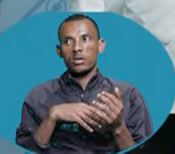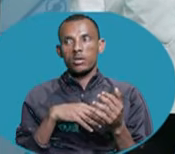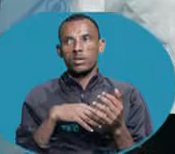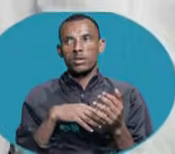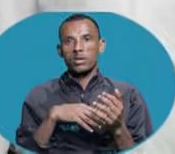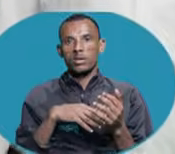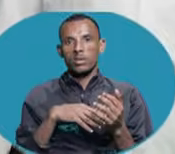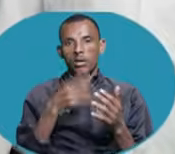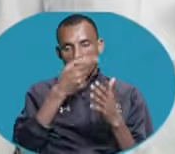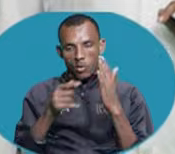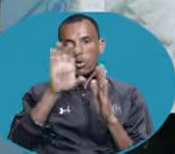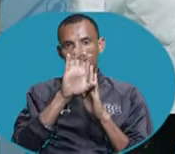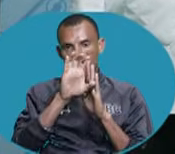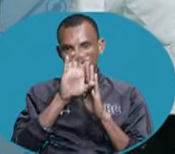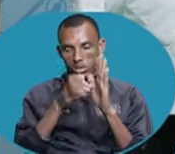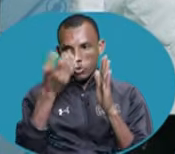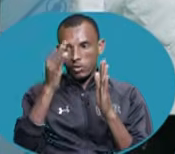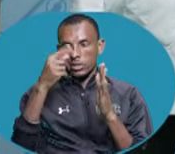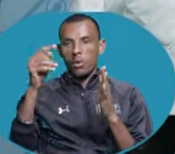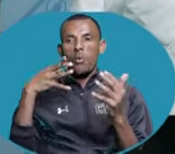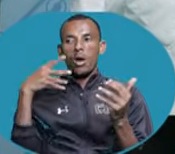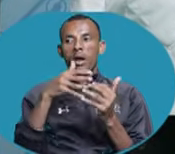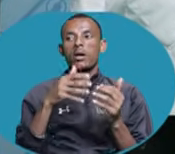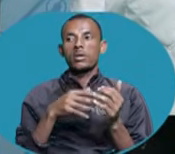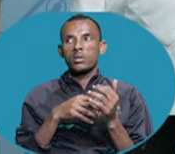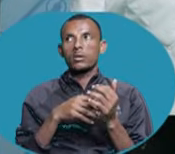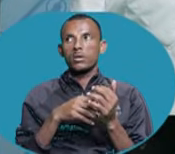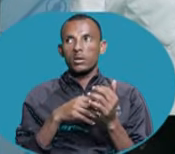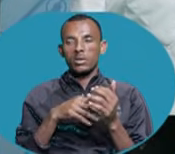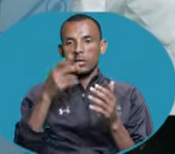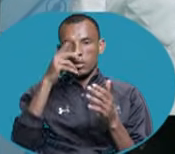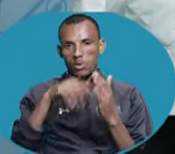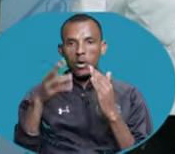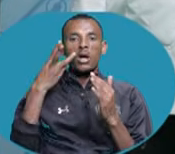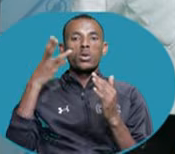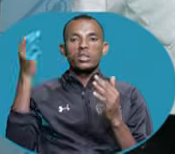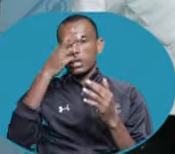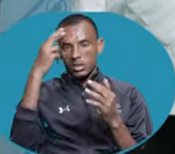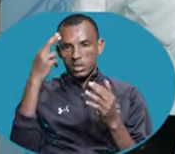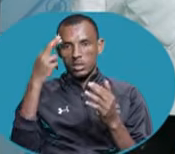What was the result of the war? What was the main function of United Nations